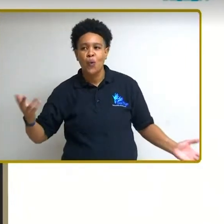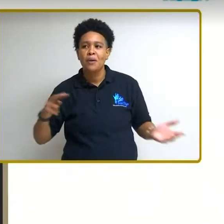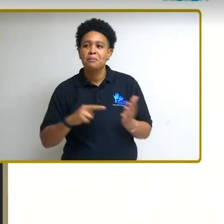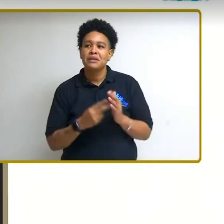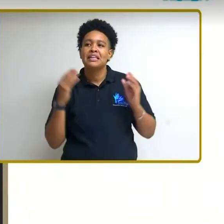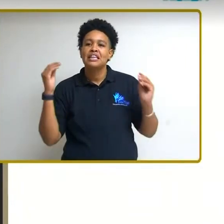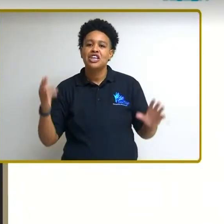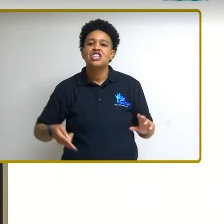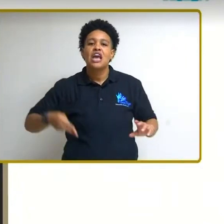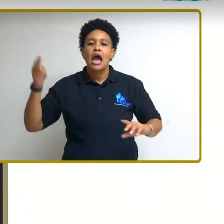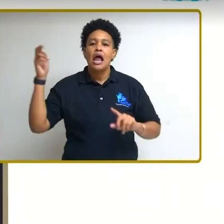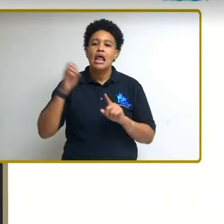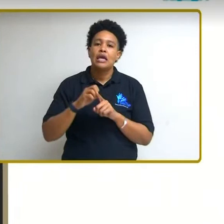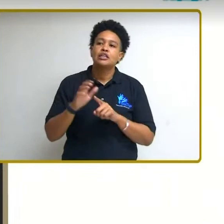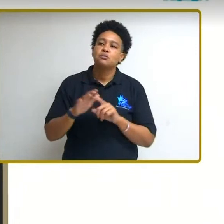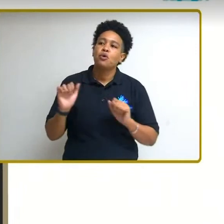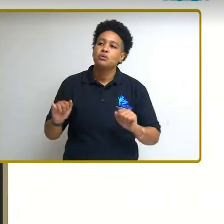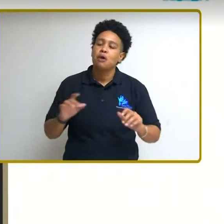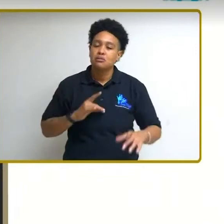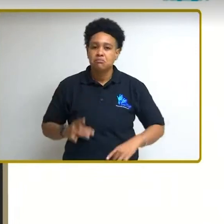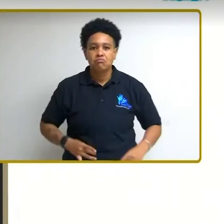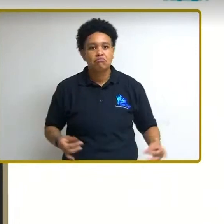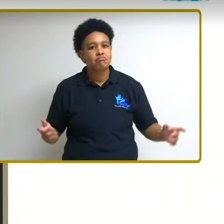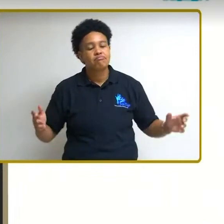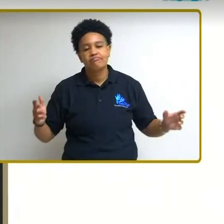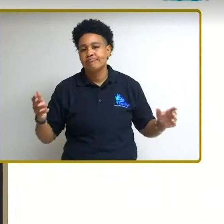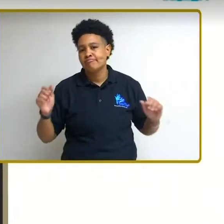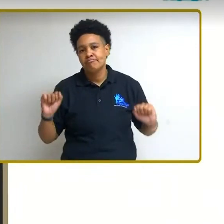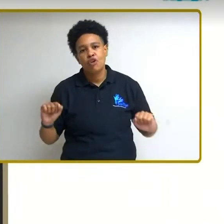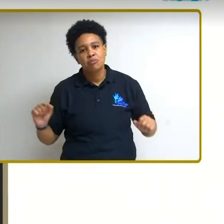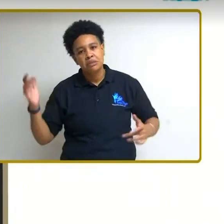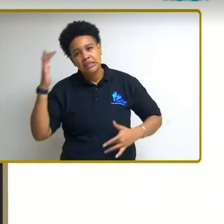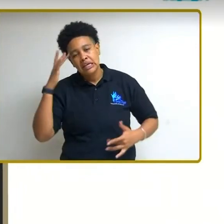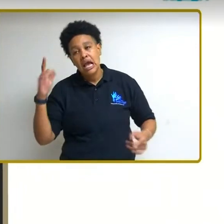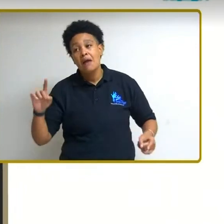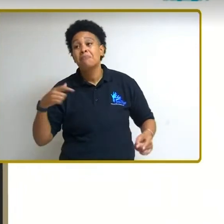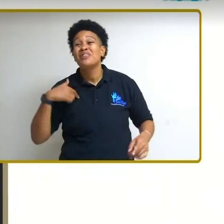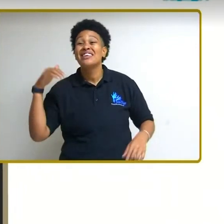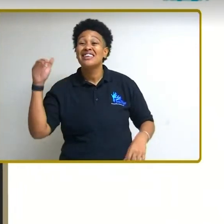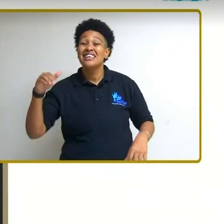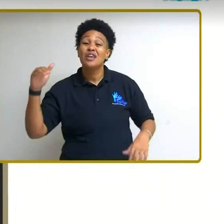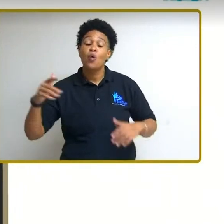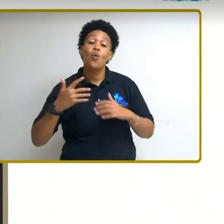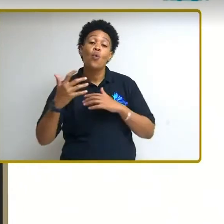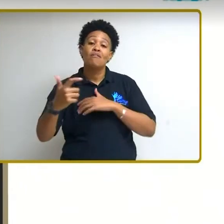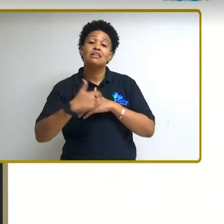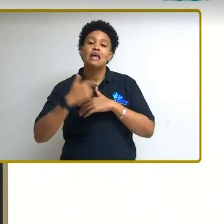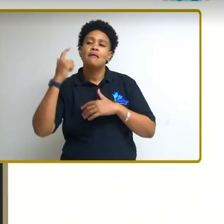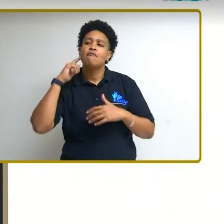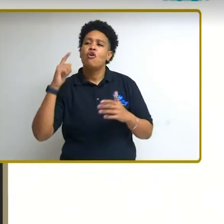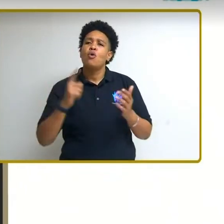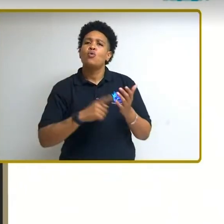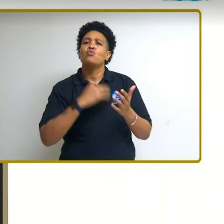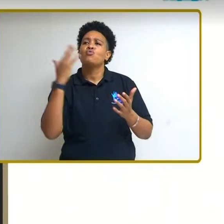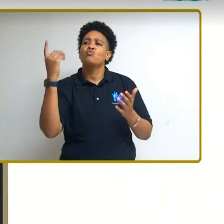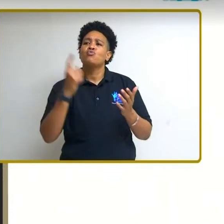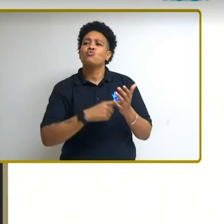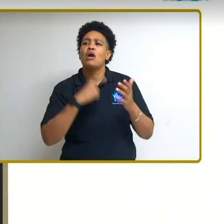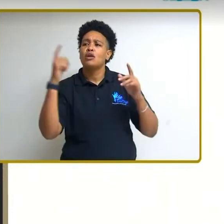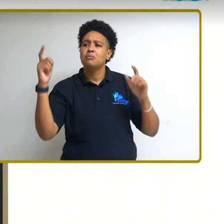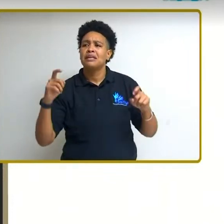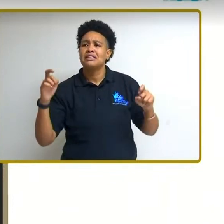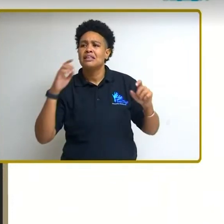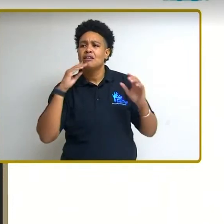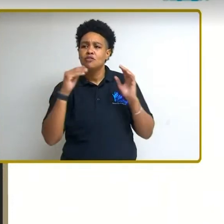teachers are highly exposed. And to the extent that although we've been calling over time for random testing of students in